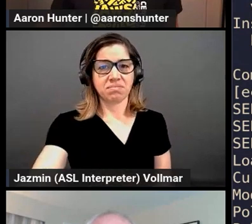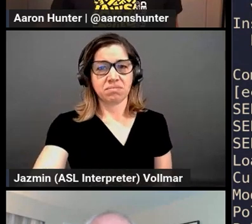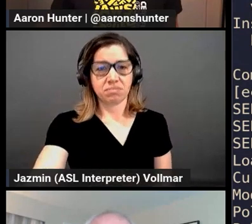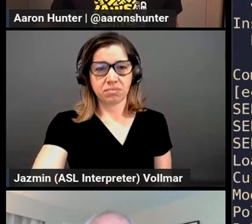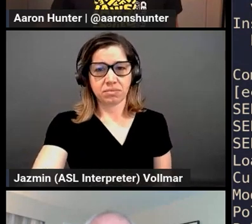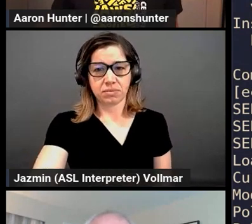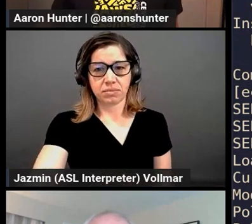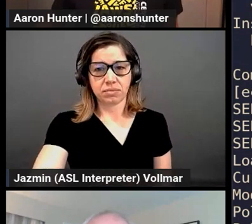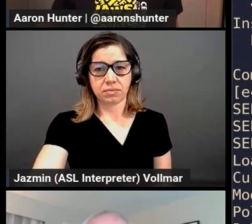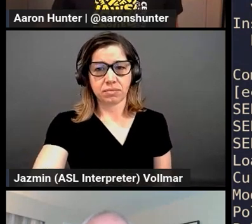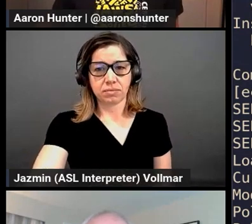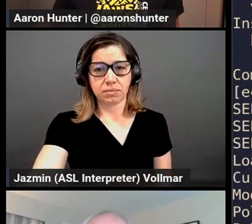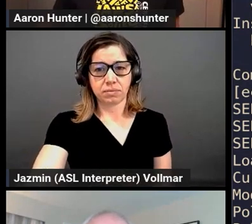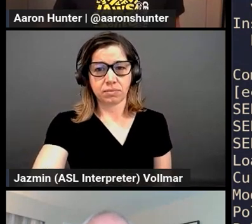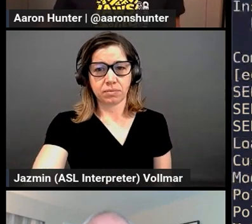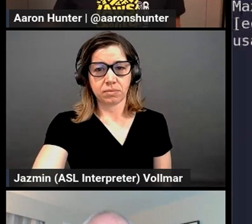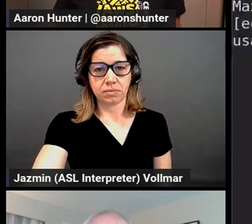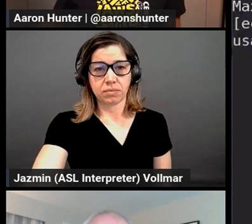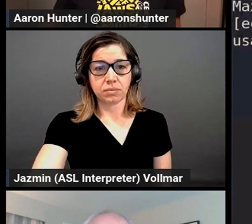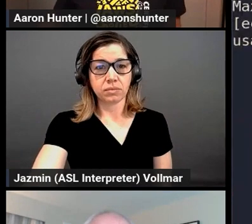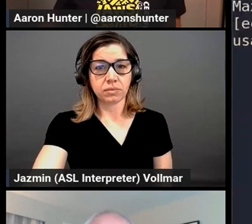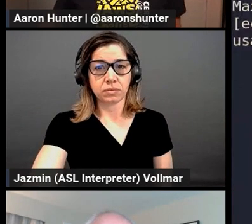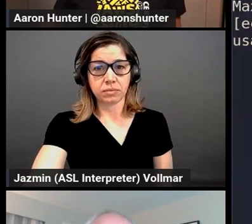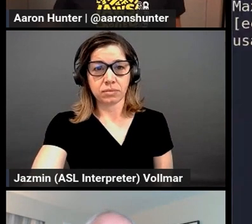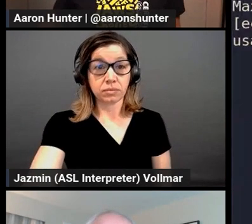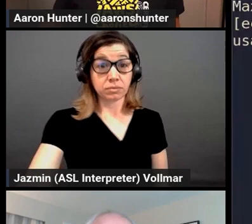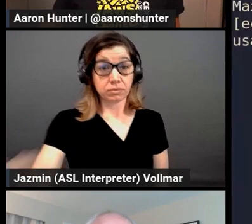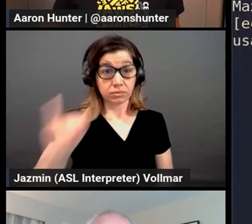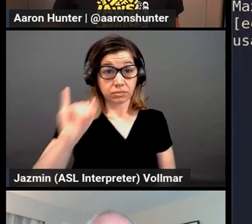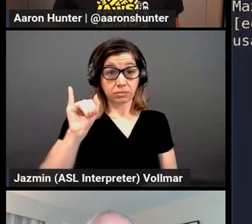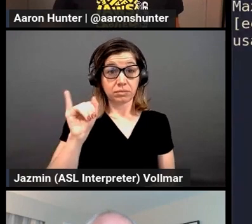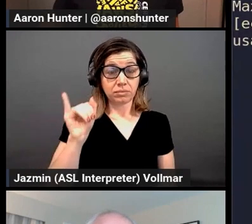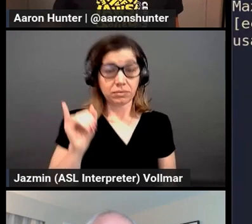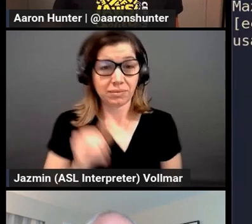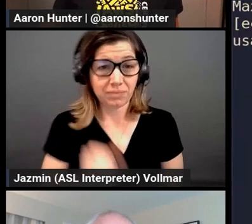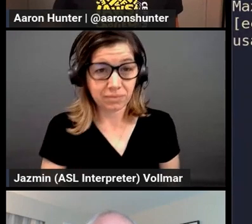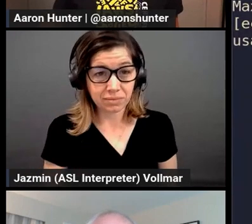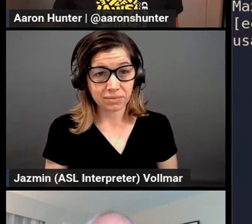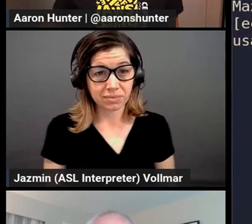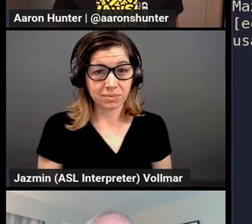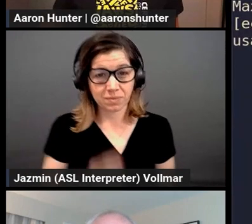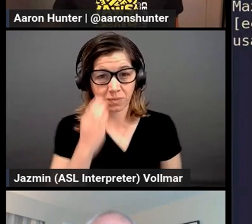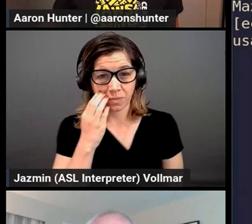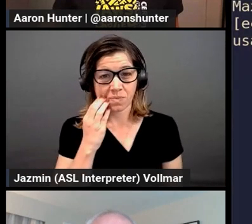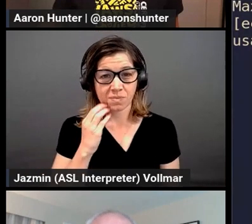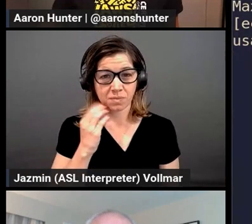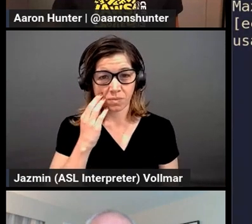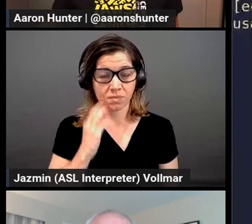So if we ask,